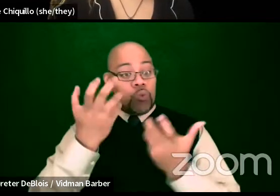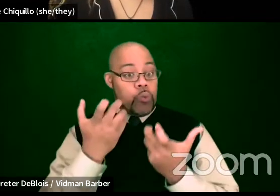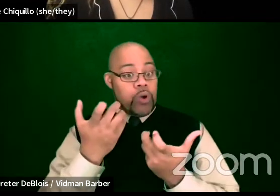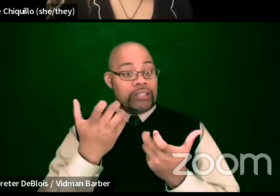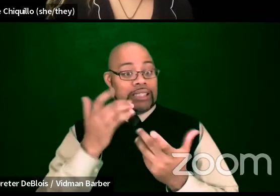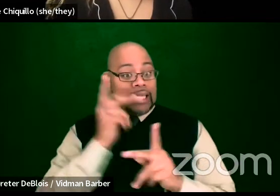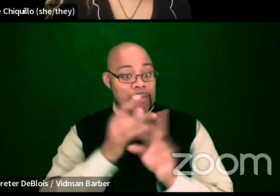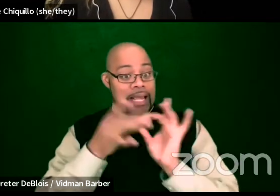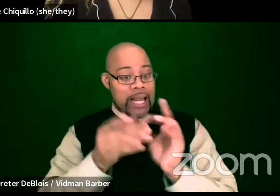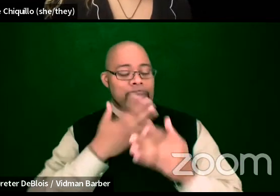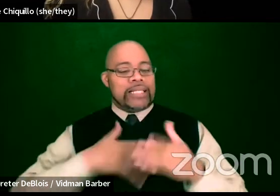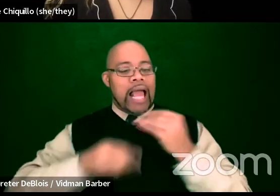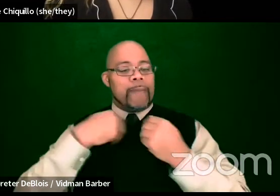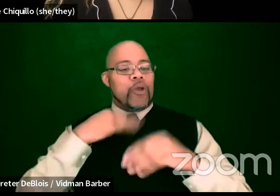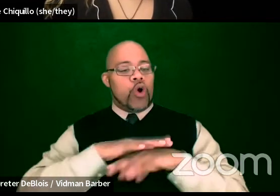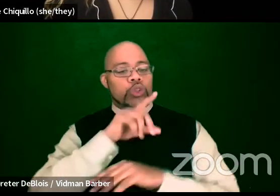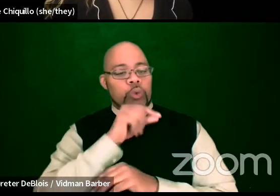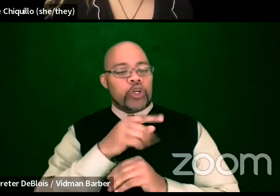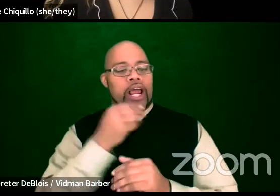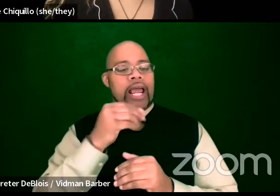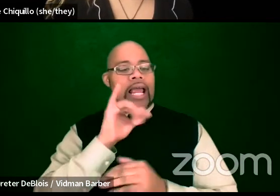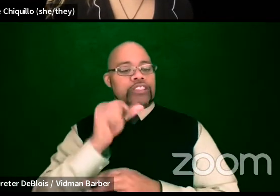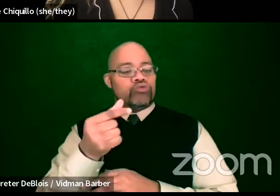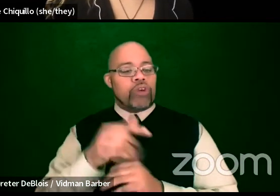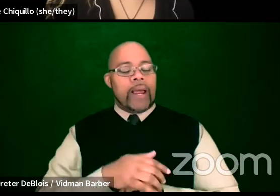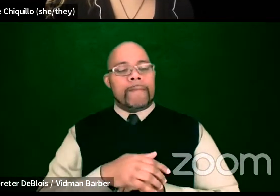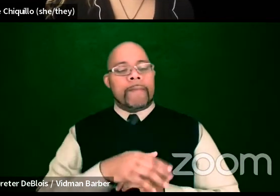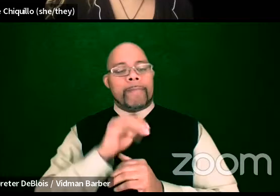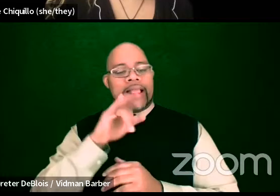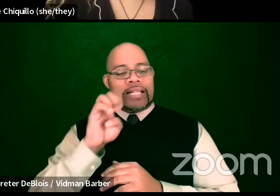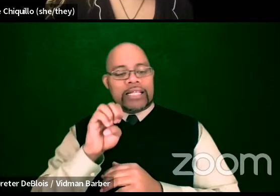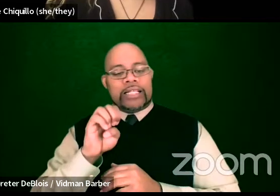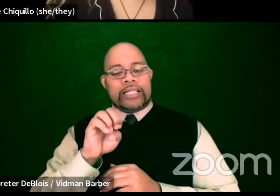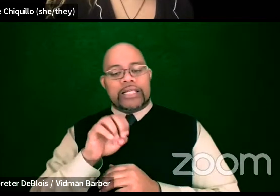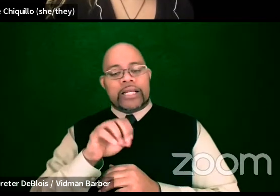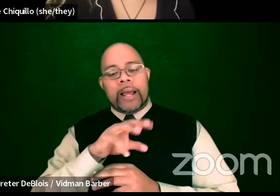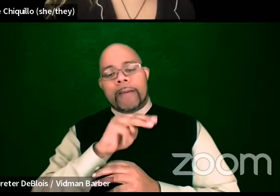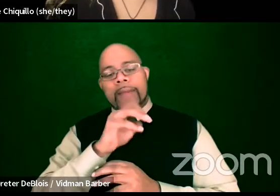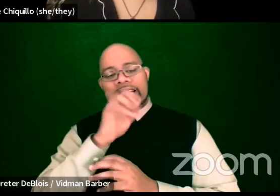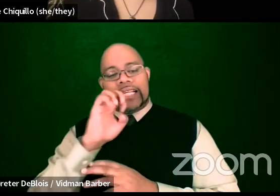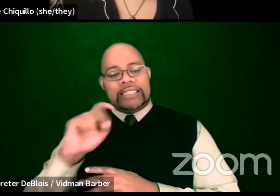stay connected, please add me on Twitter and Instagram at melanatedmarsi.